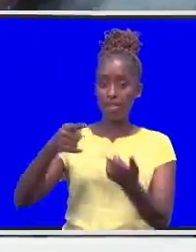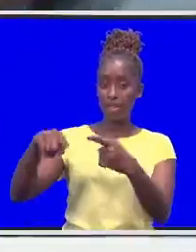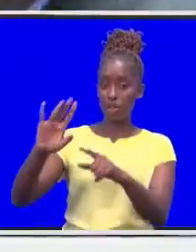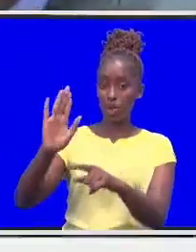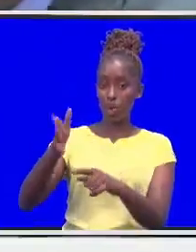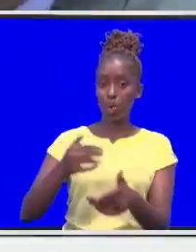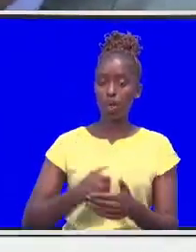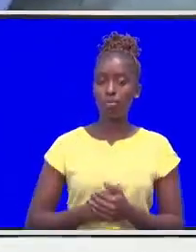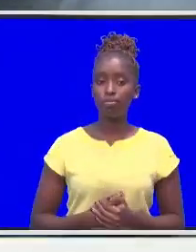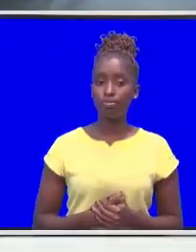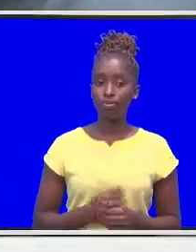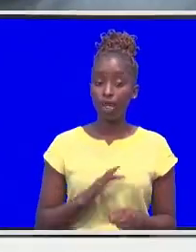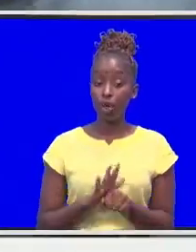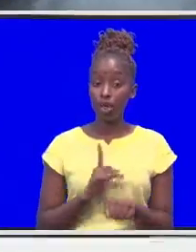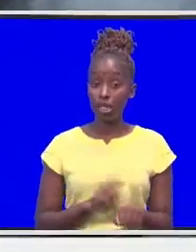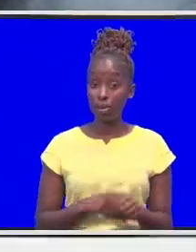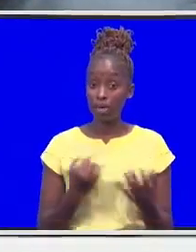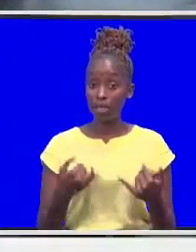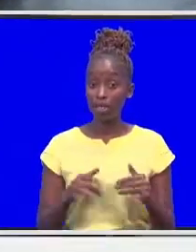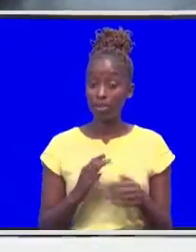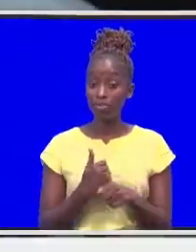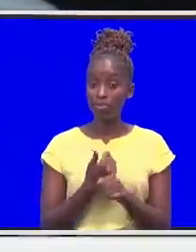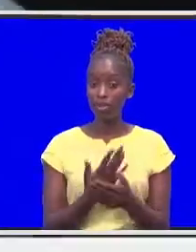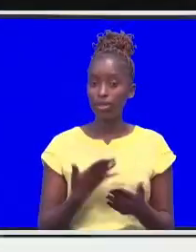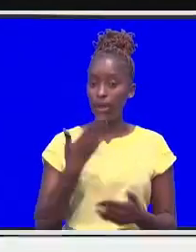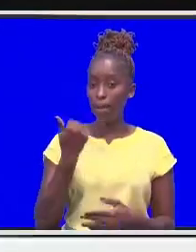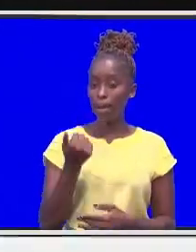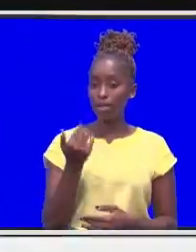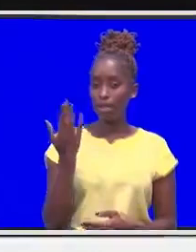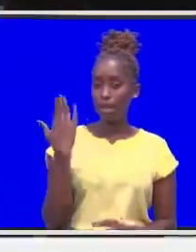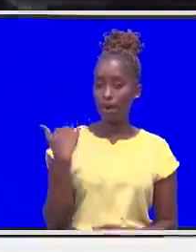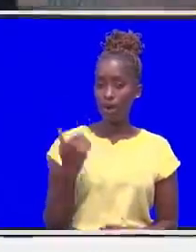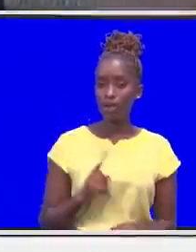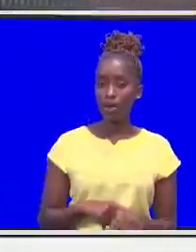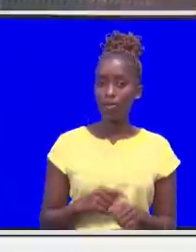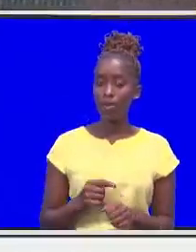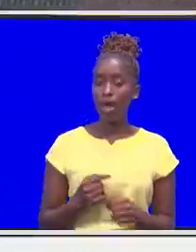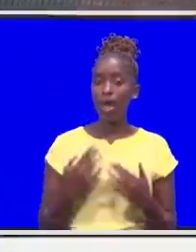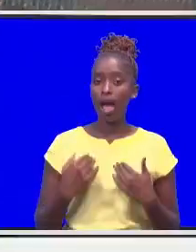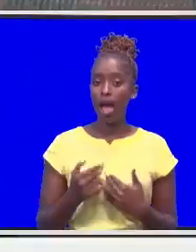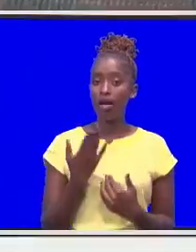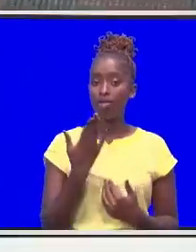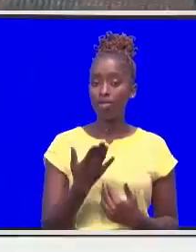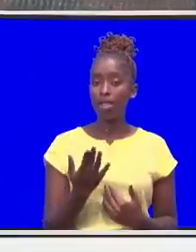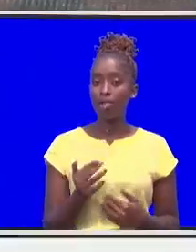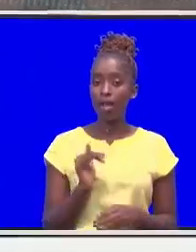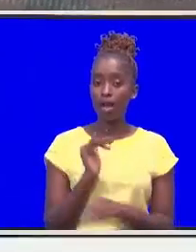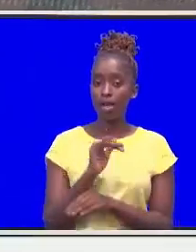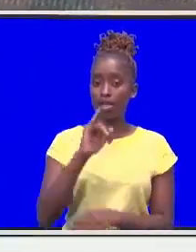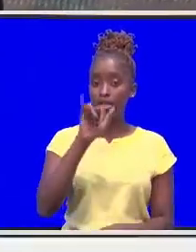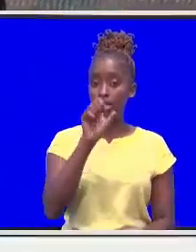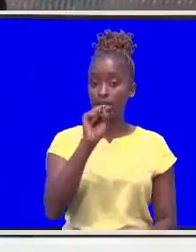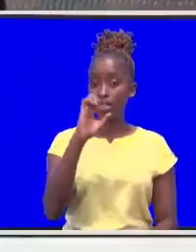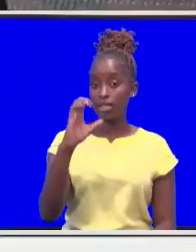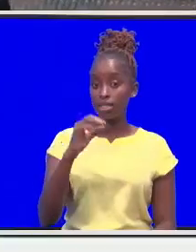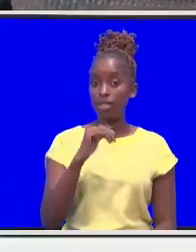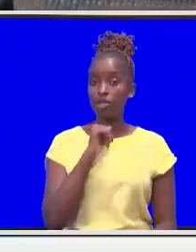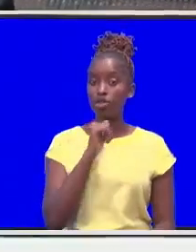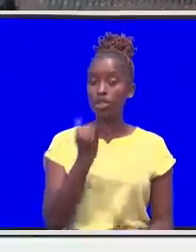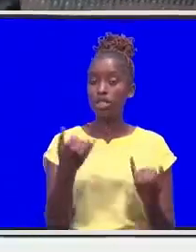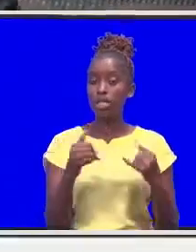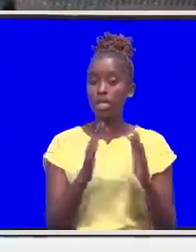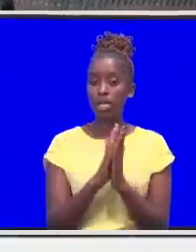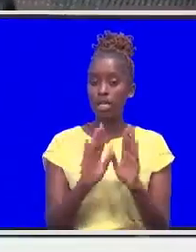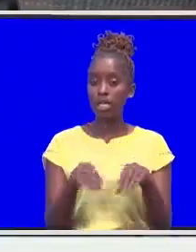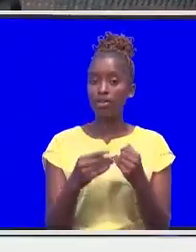number of attempts to reinstate the grant by the judges. A few months ago, however, the Commission requested JSC not to file a petition and requested